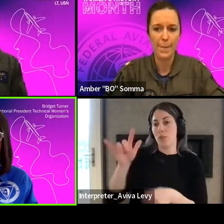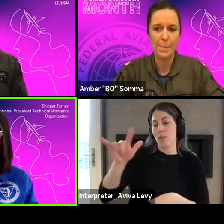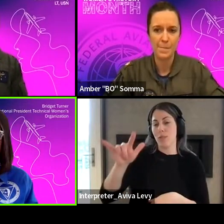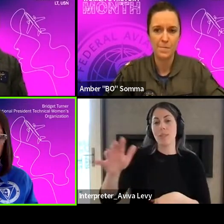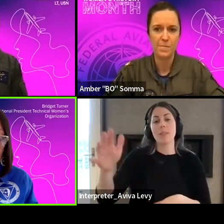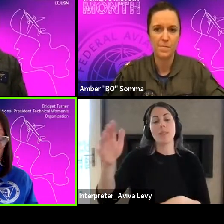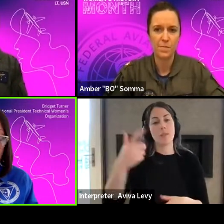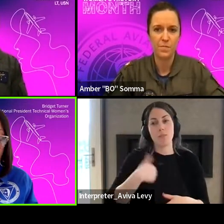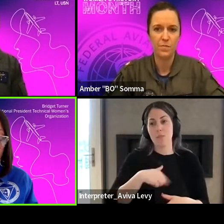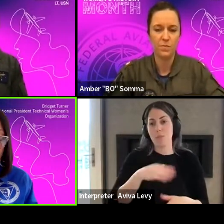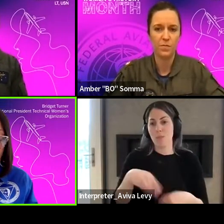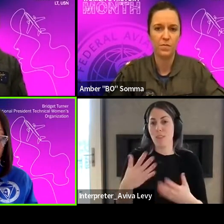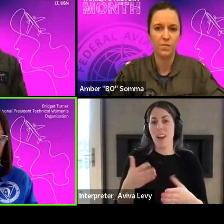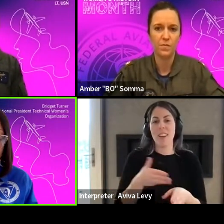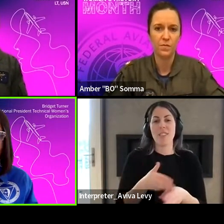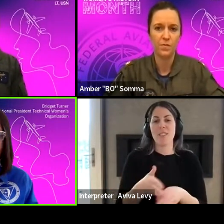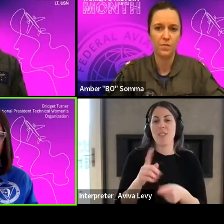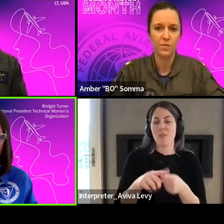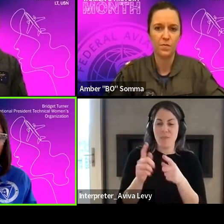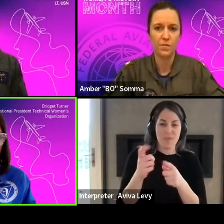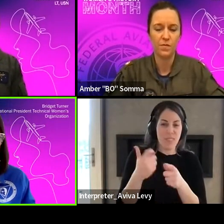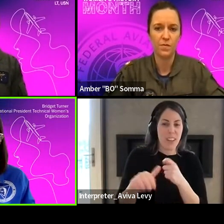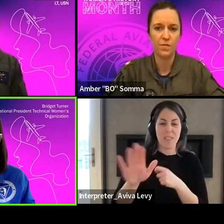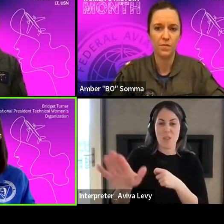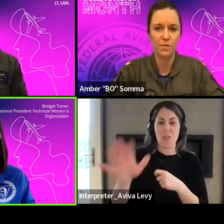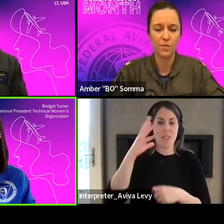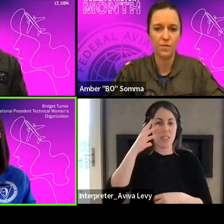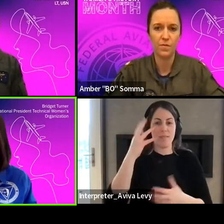career that you think about. And if you have any